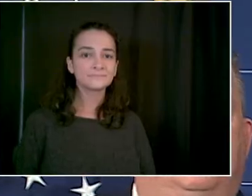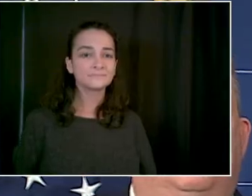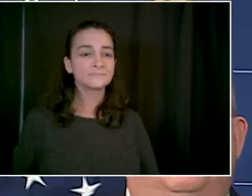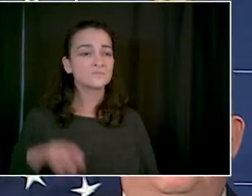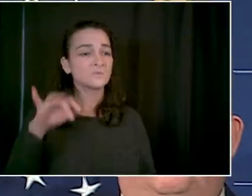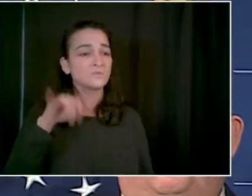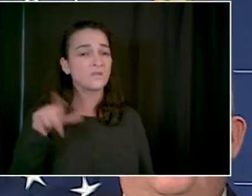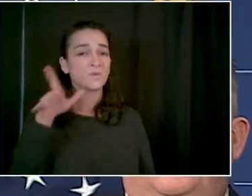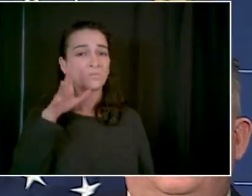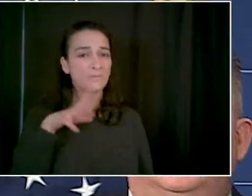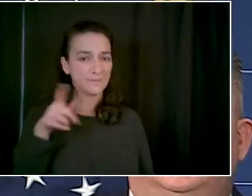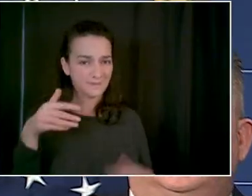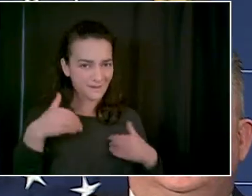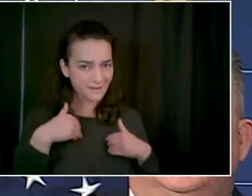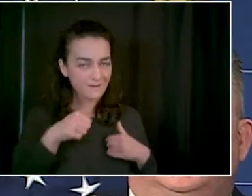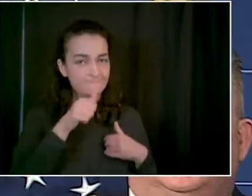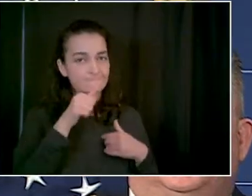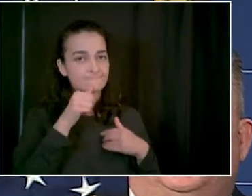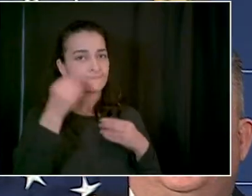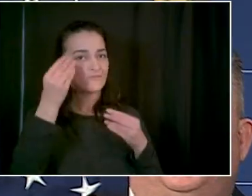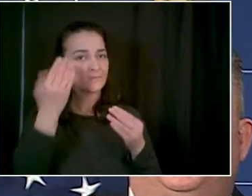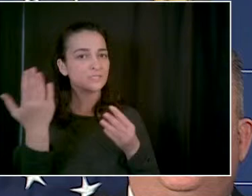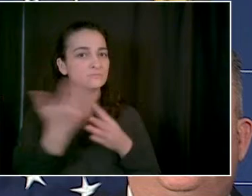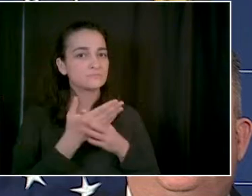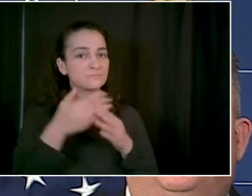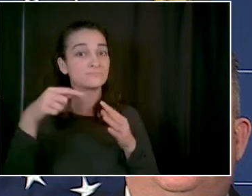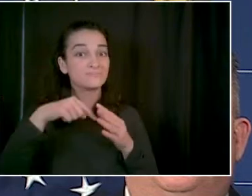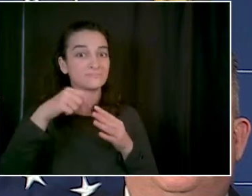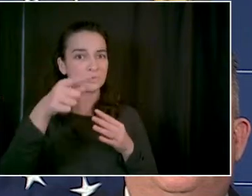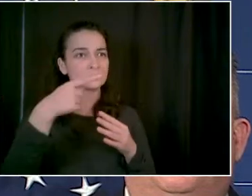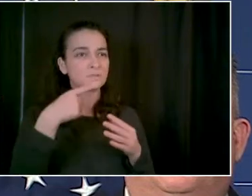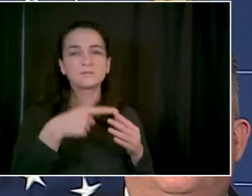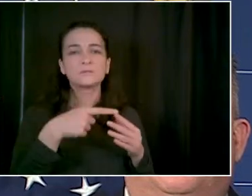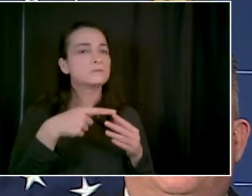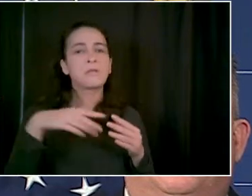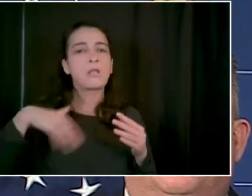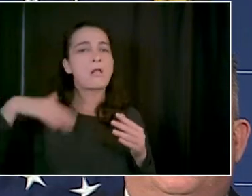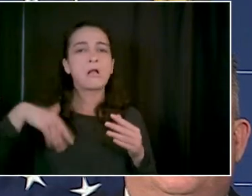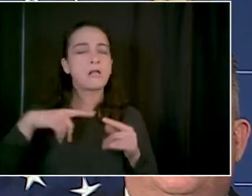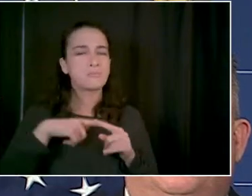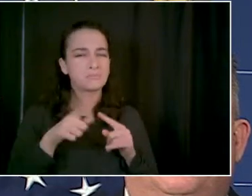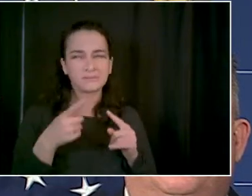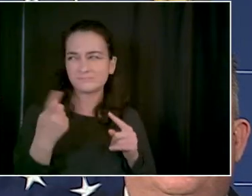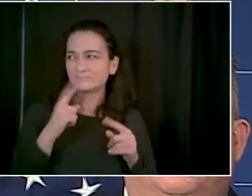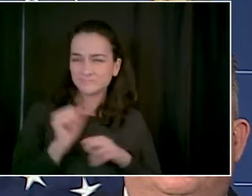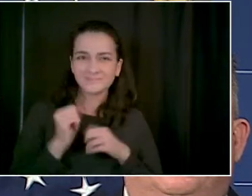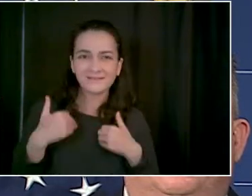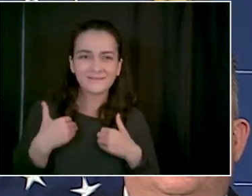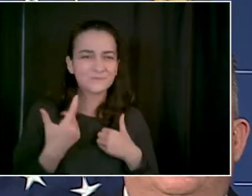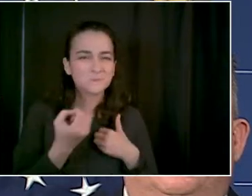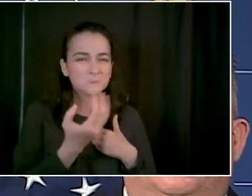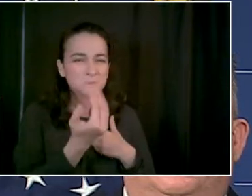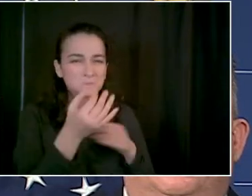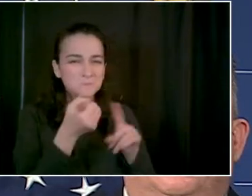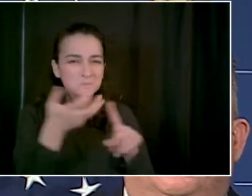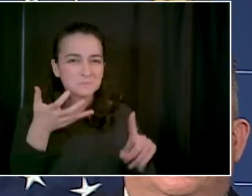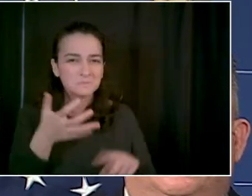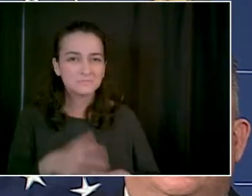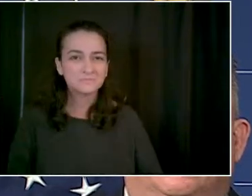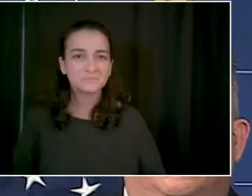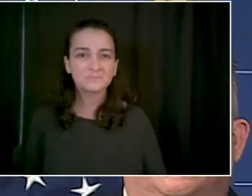yes. First, this is under internal investigation and review, but I'll share with you what I